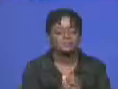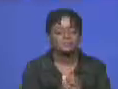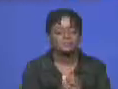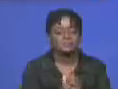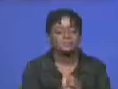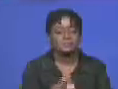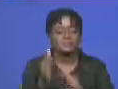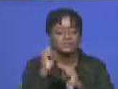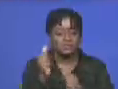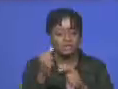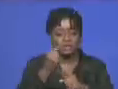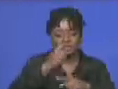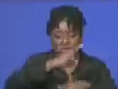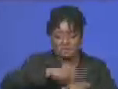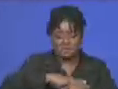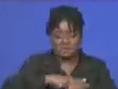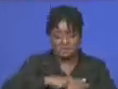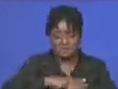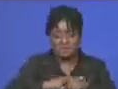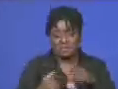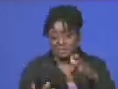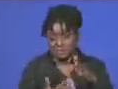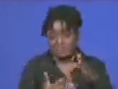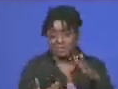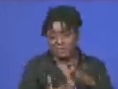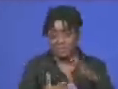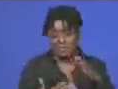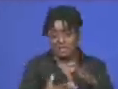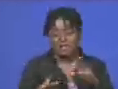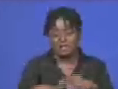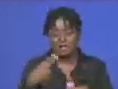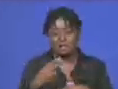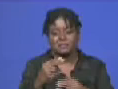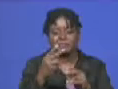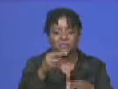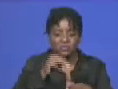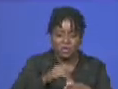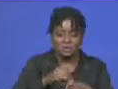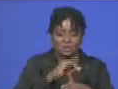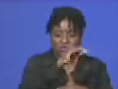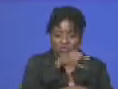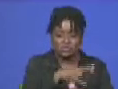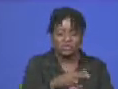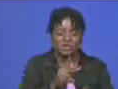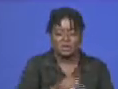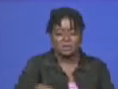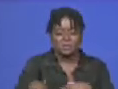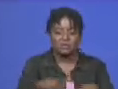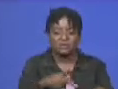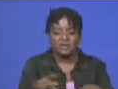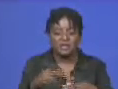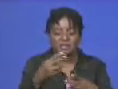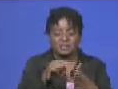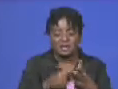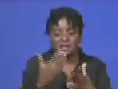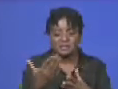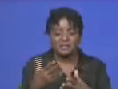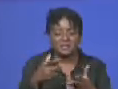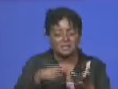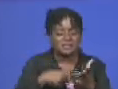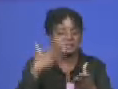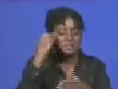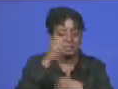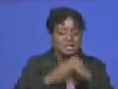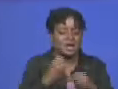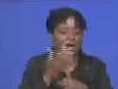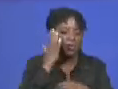Well, the Junkanoo season is heating up, and normally the Junior Parade kicks things off. But this year will be different. Culture